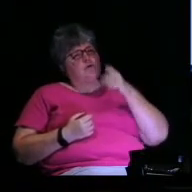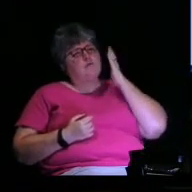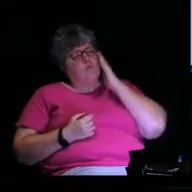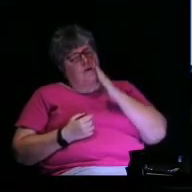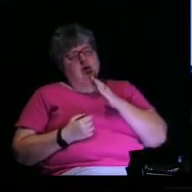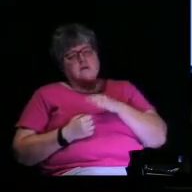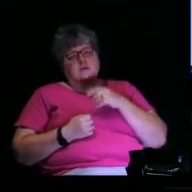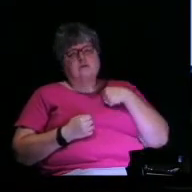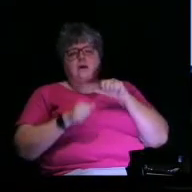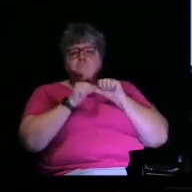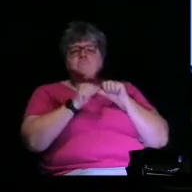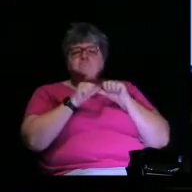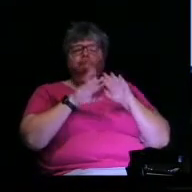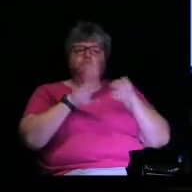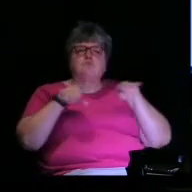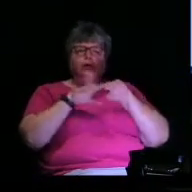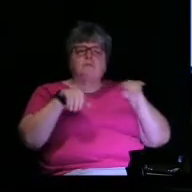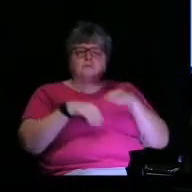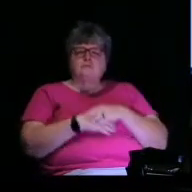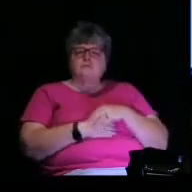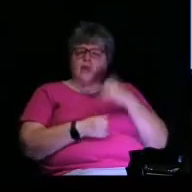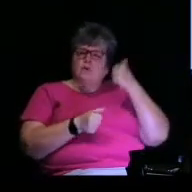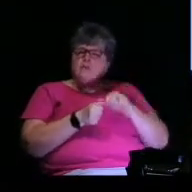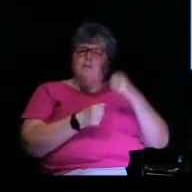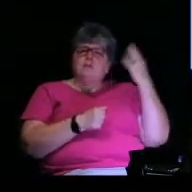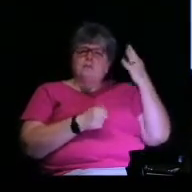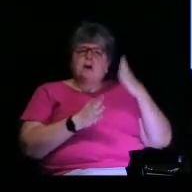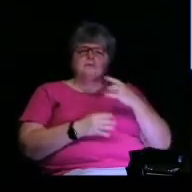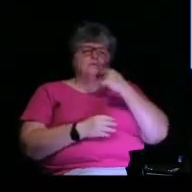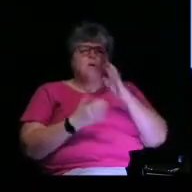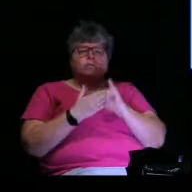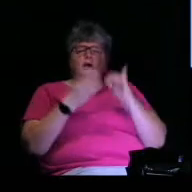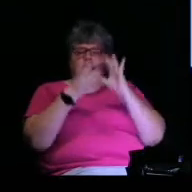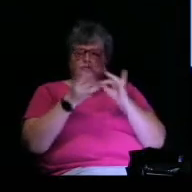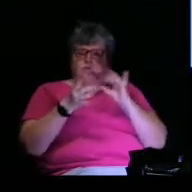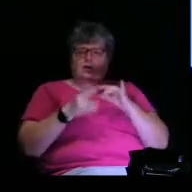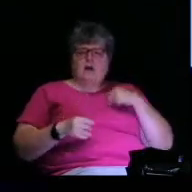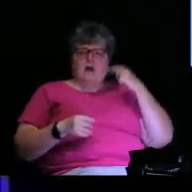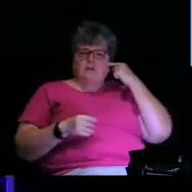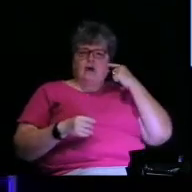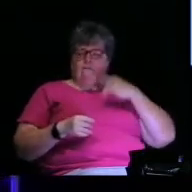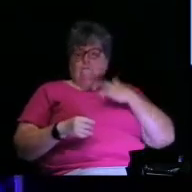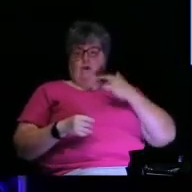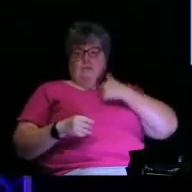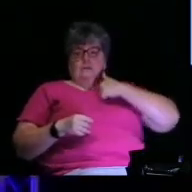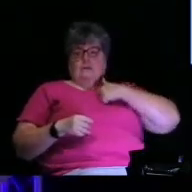I just kept swimming. And I remember when the pastor told that story, I thought I was drowning.